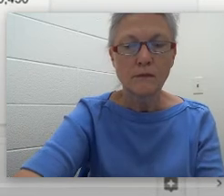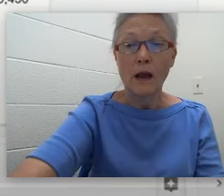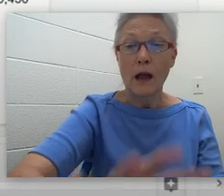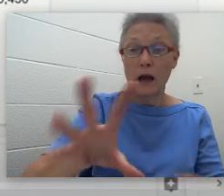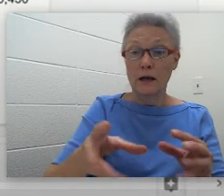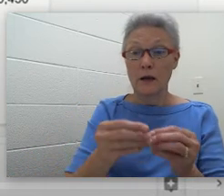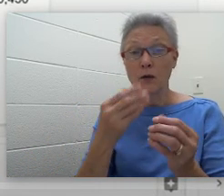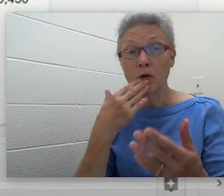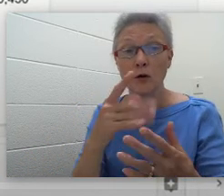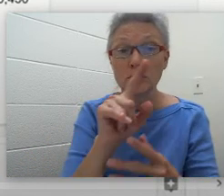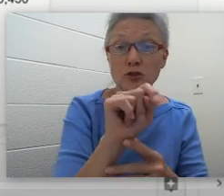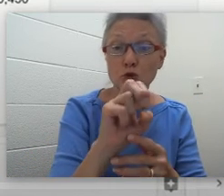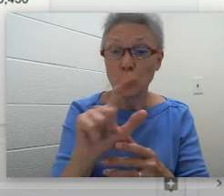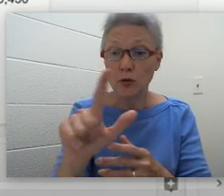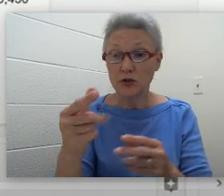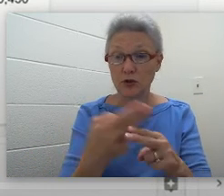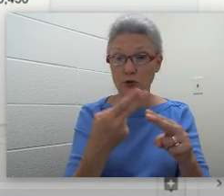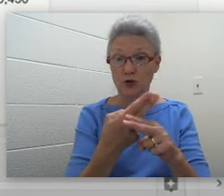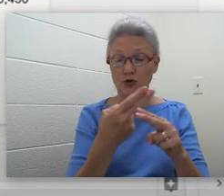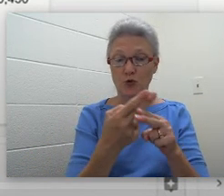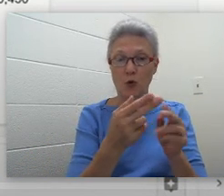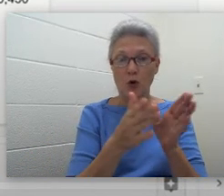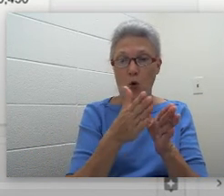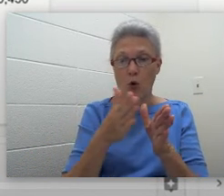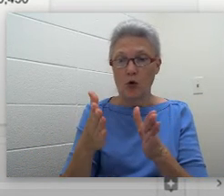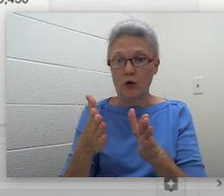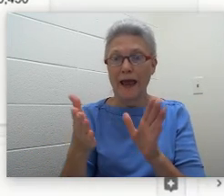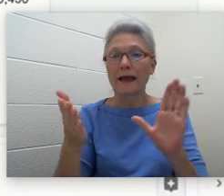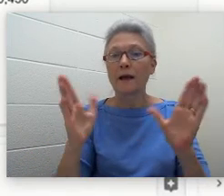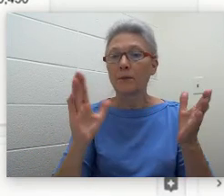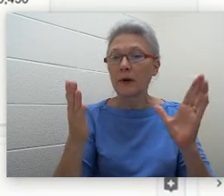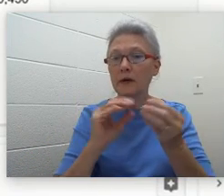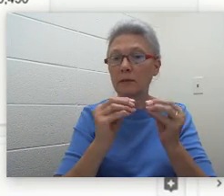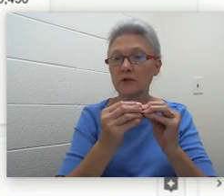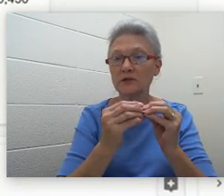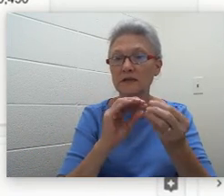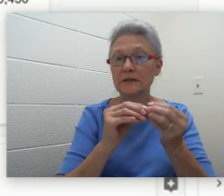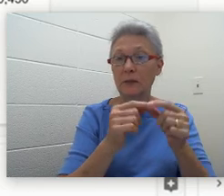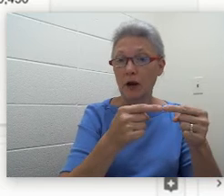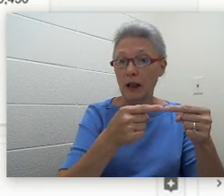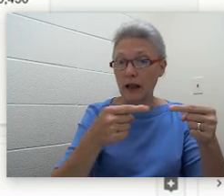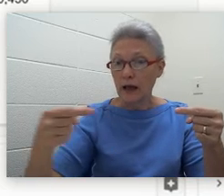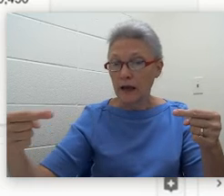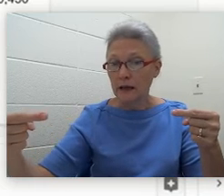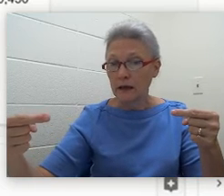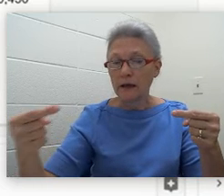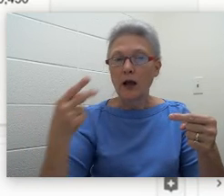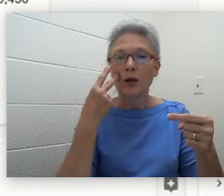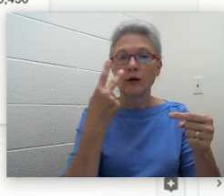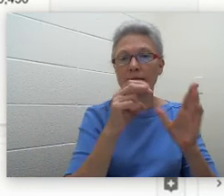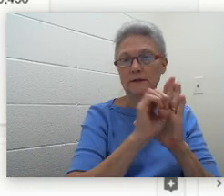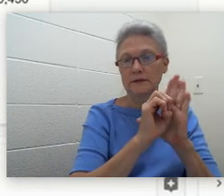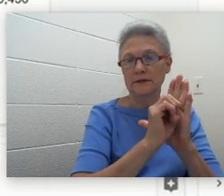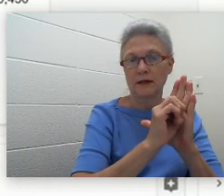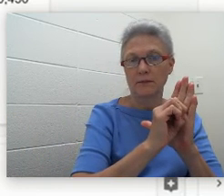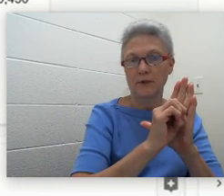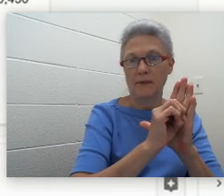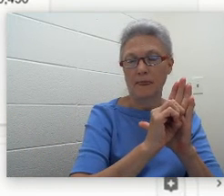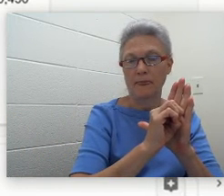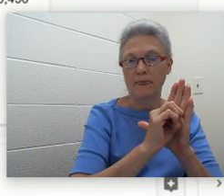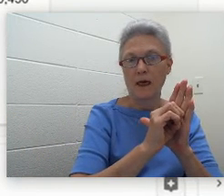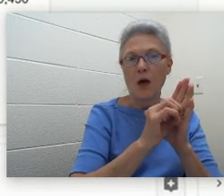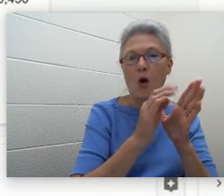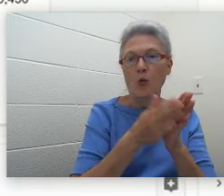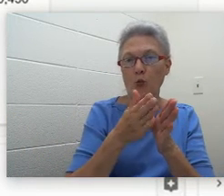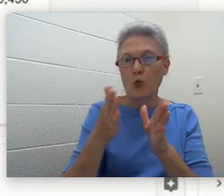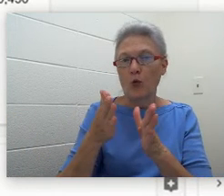Another great tool that you can use when you're ordering or comparing numbers is a number line. Let's take a look at this example. Order the